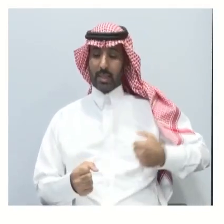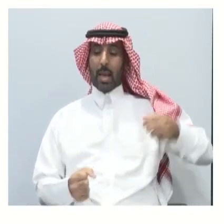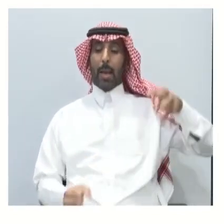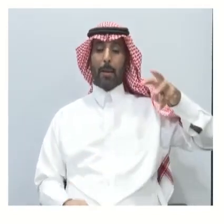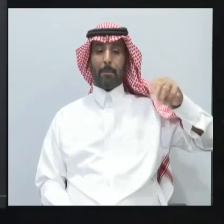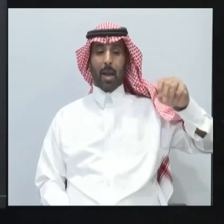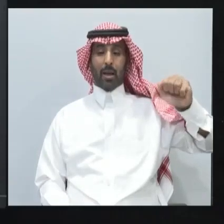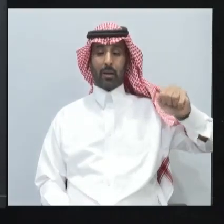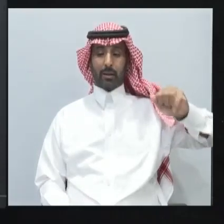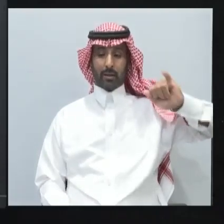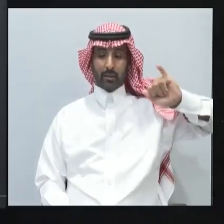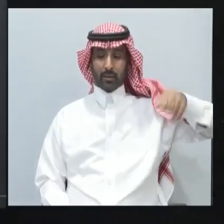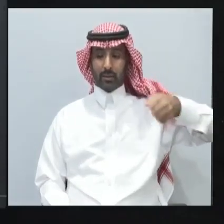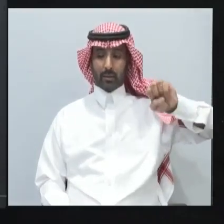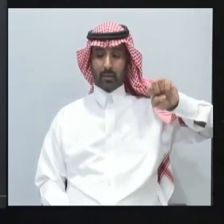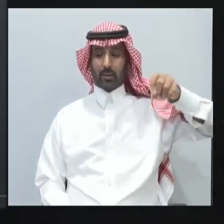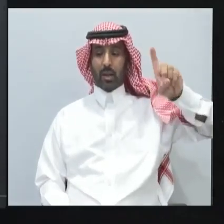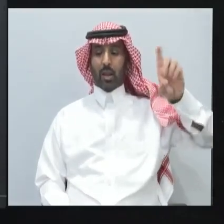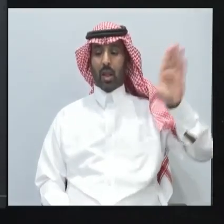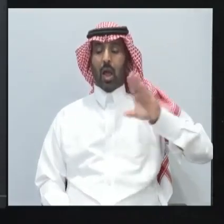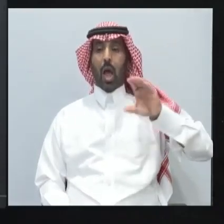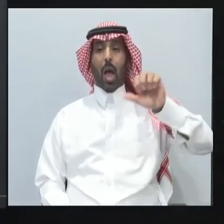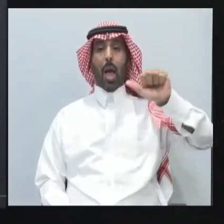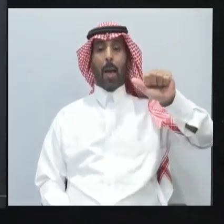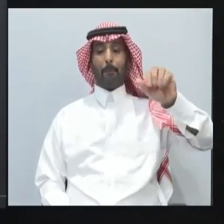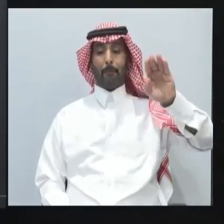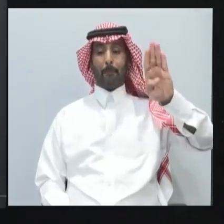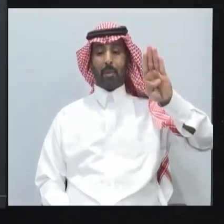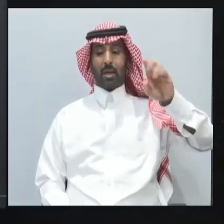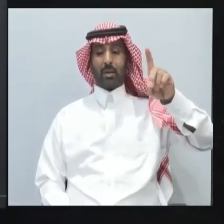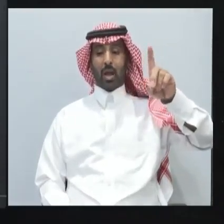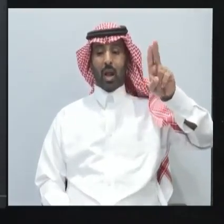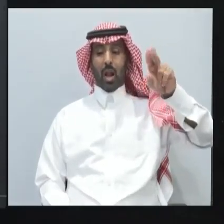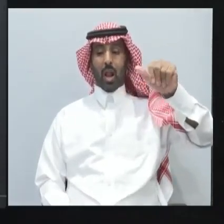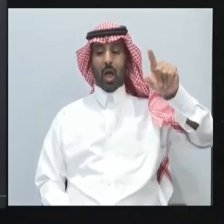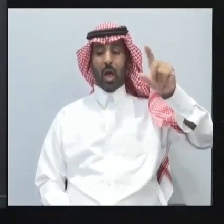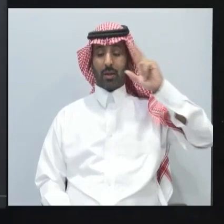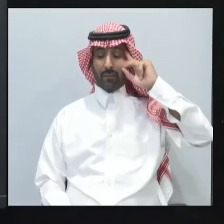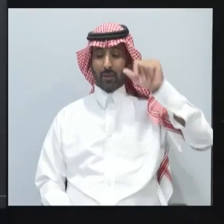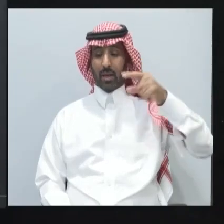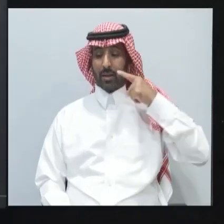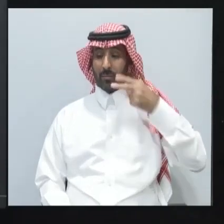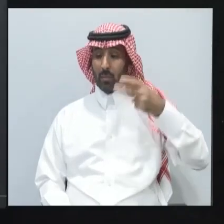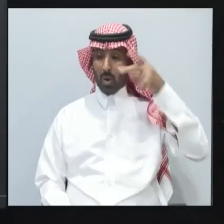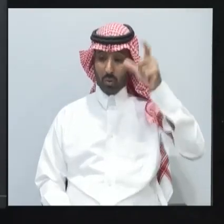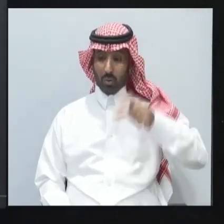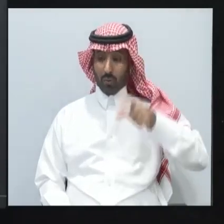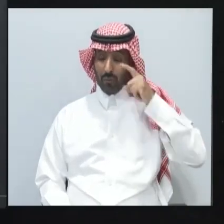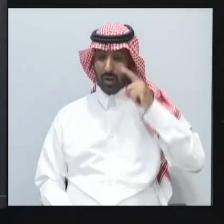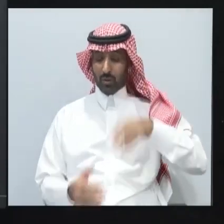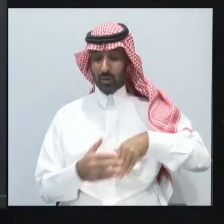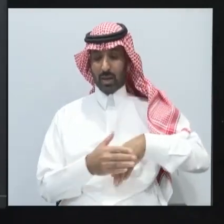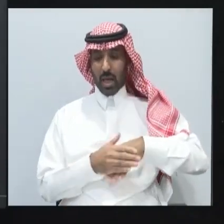Abdullah. There is in your book a paragraph who is about this famous Saudi player who has achieved many wins for